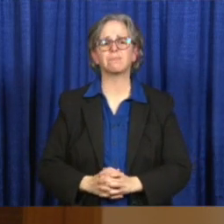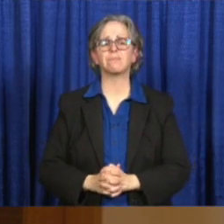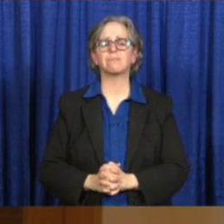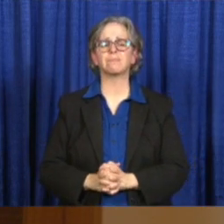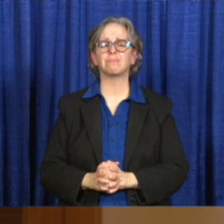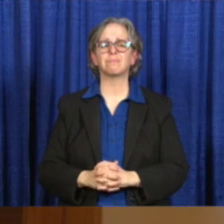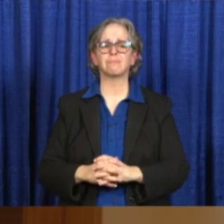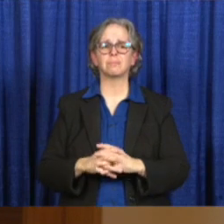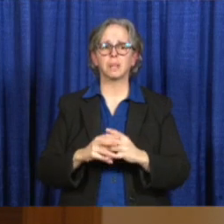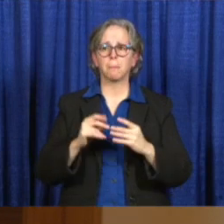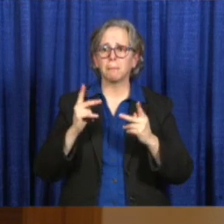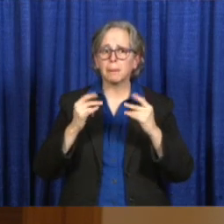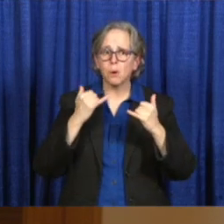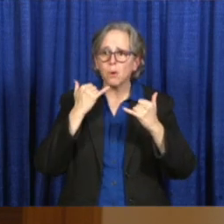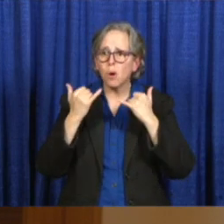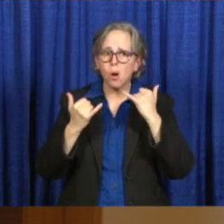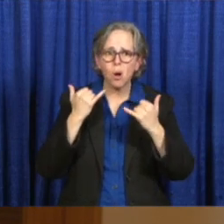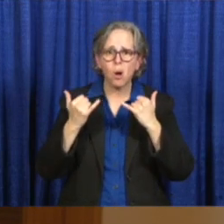keep calling our